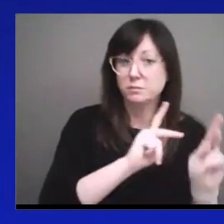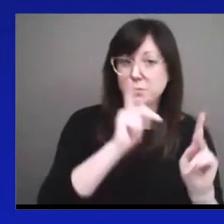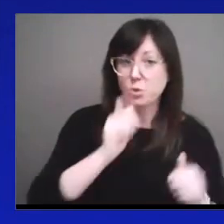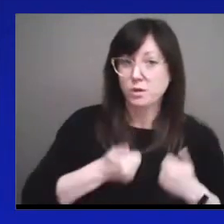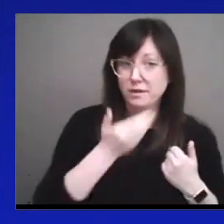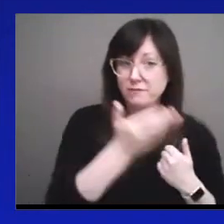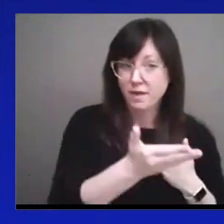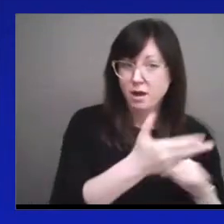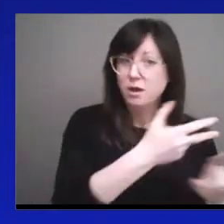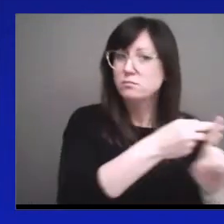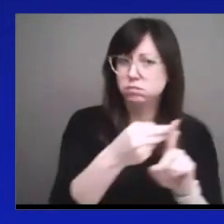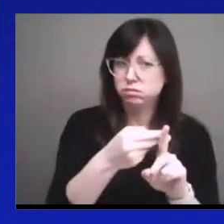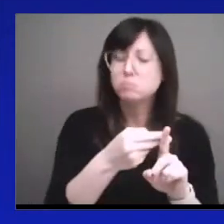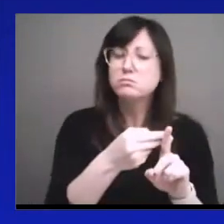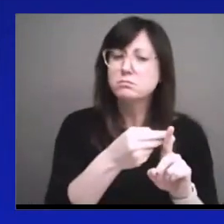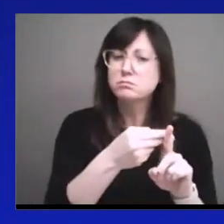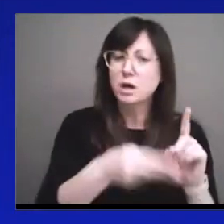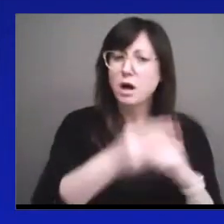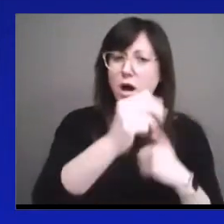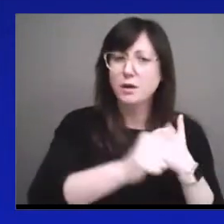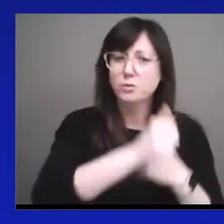They are at highest risk.